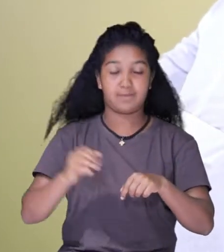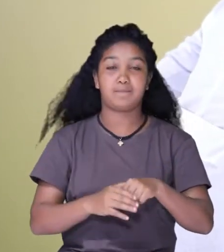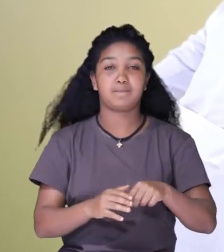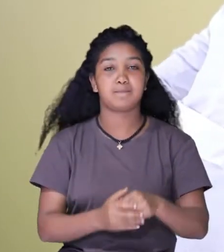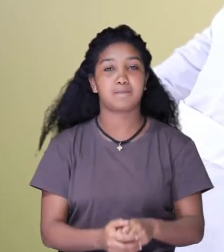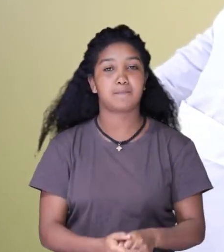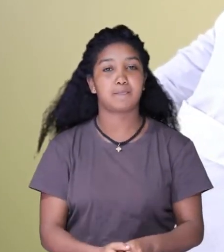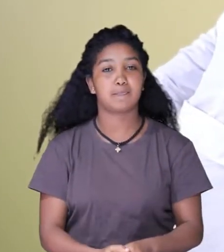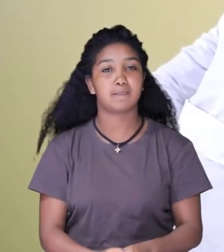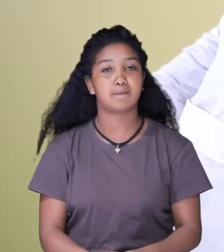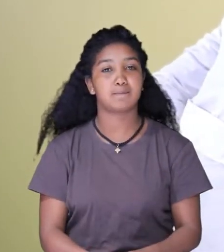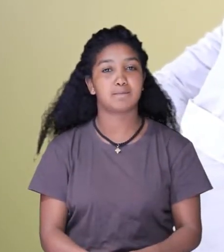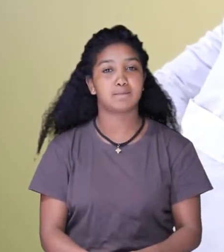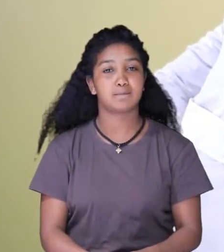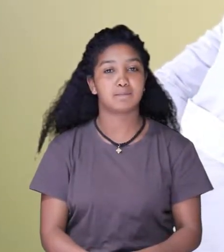wave.